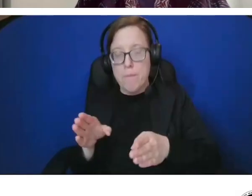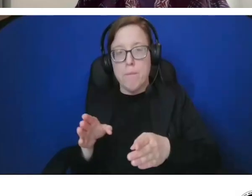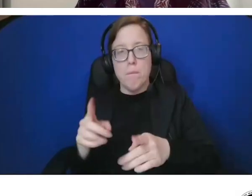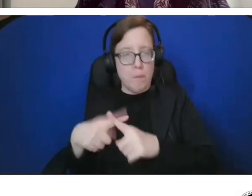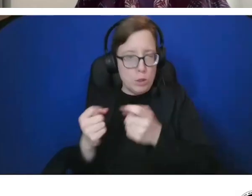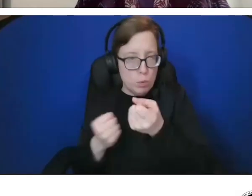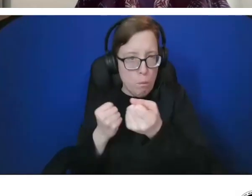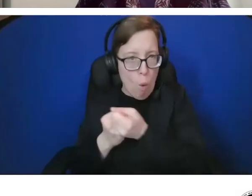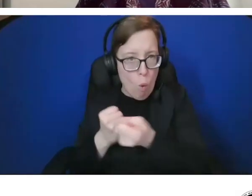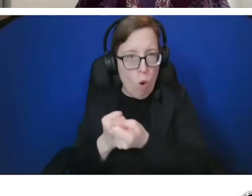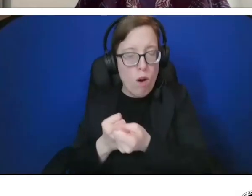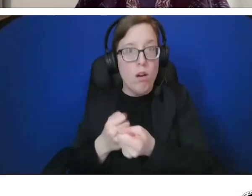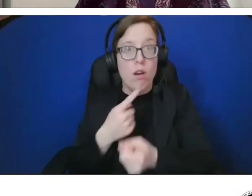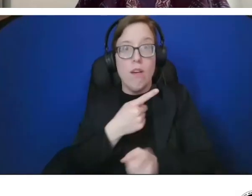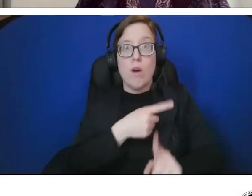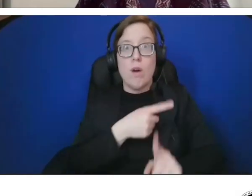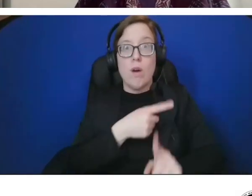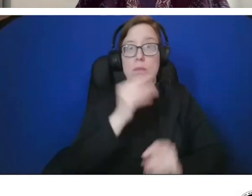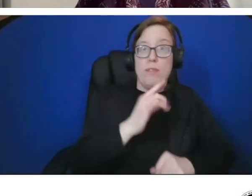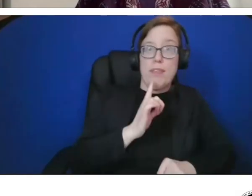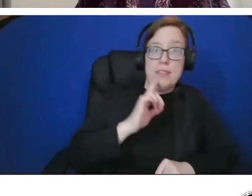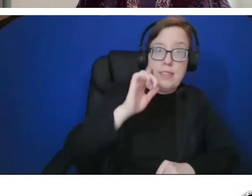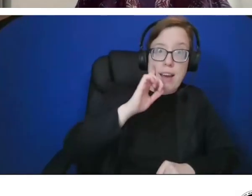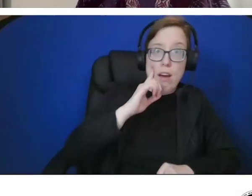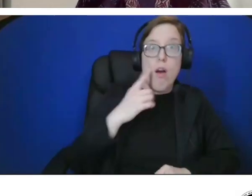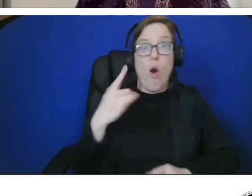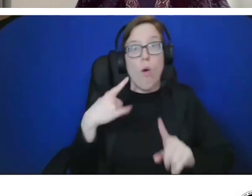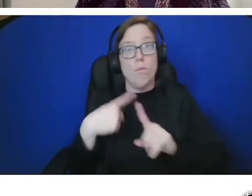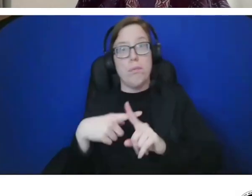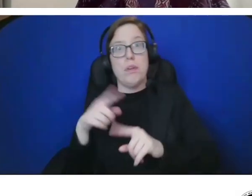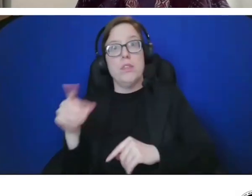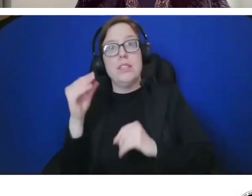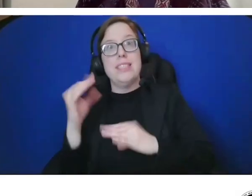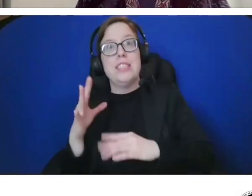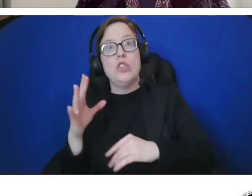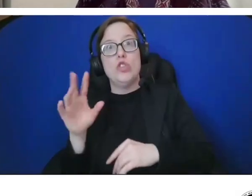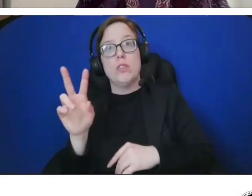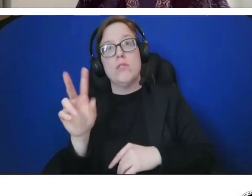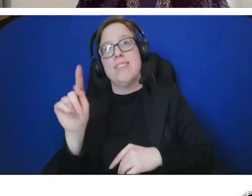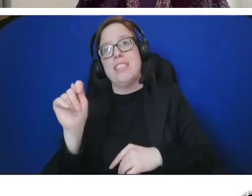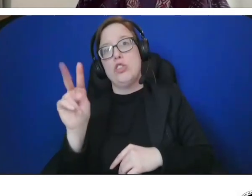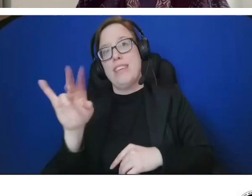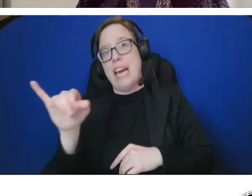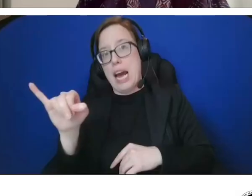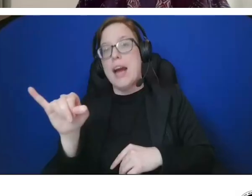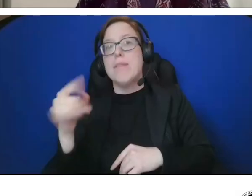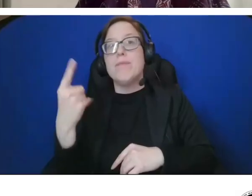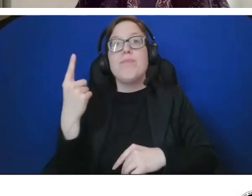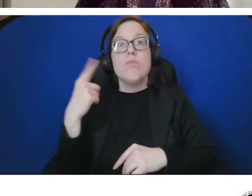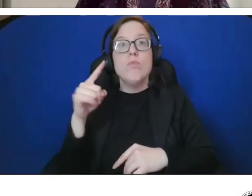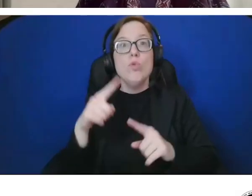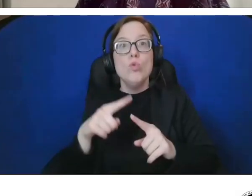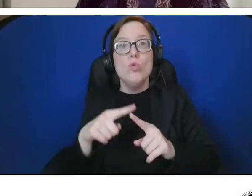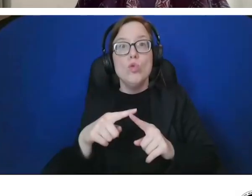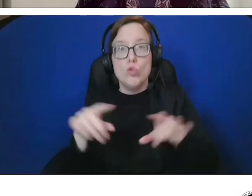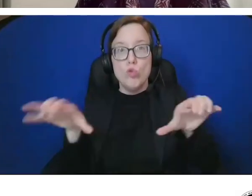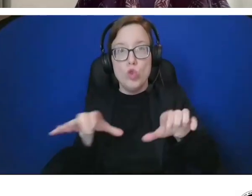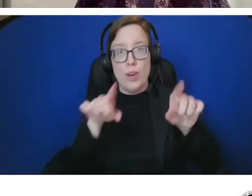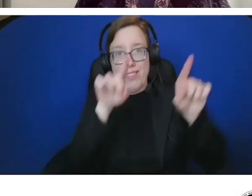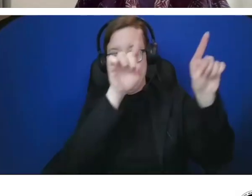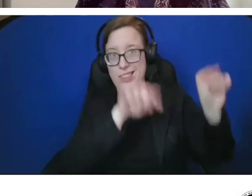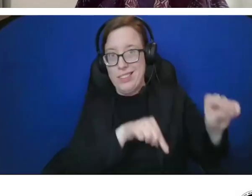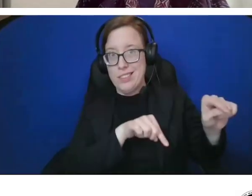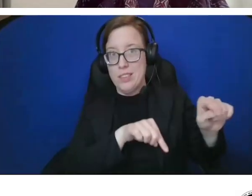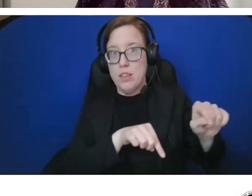and support, perhaps from the teacher of the deaf and also from the teacher of students with visual impairments, in order to enact